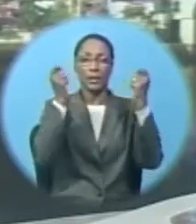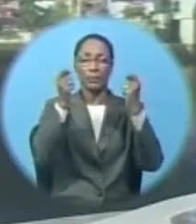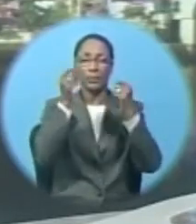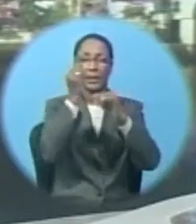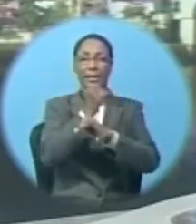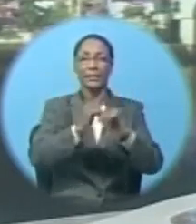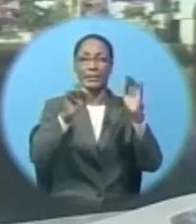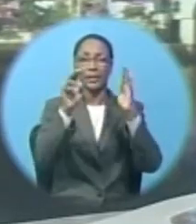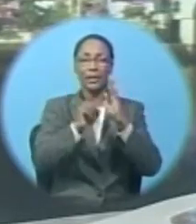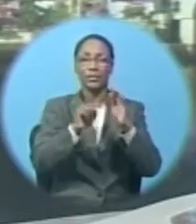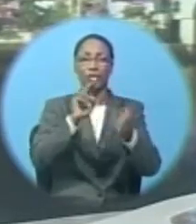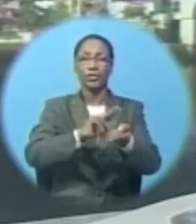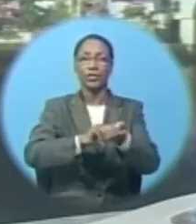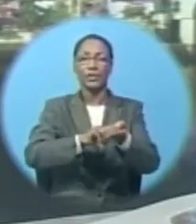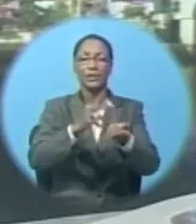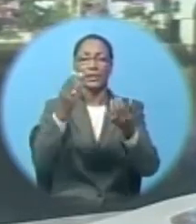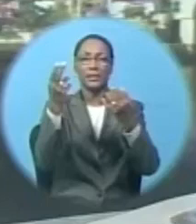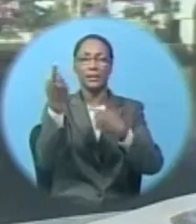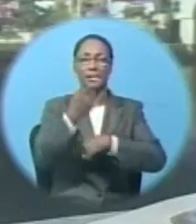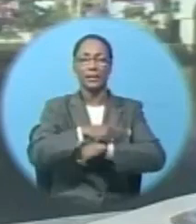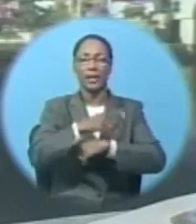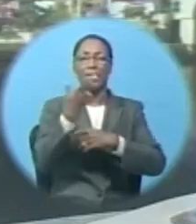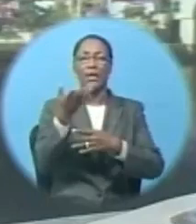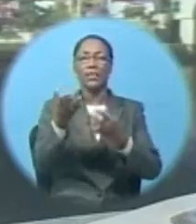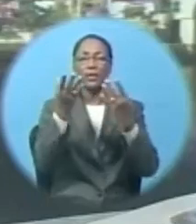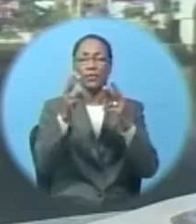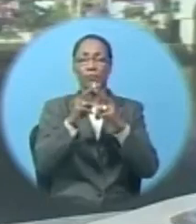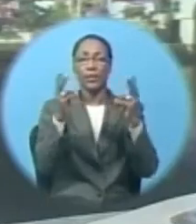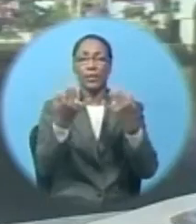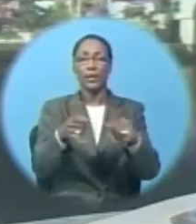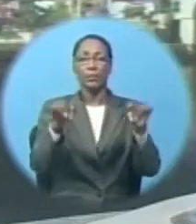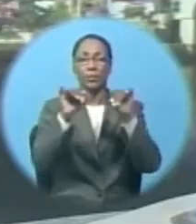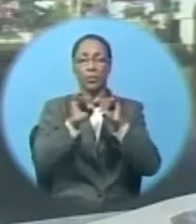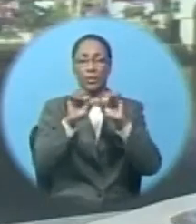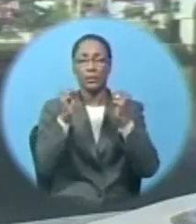nurses continue to make an invaluable contribution to society.